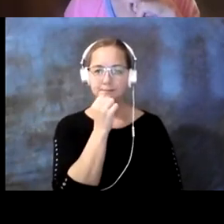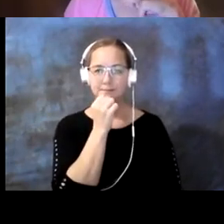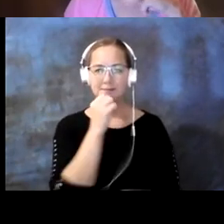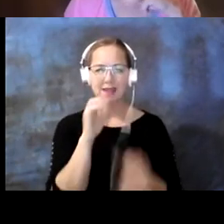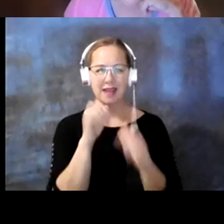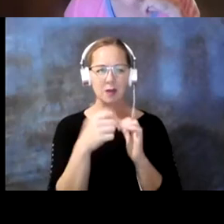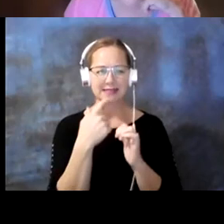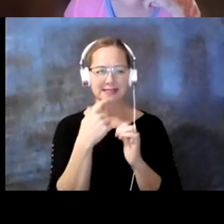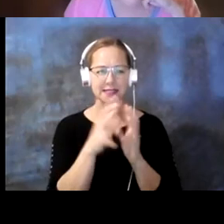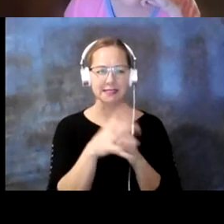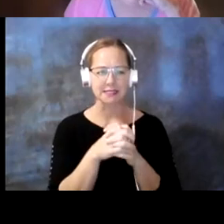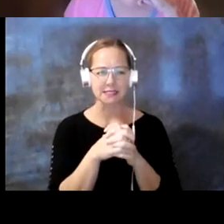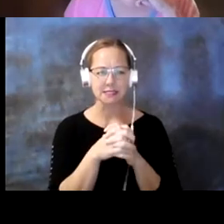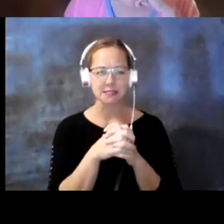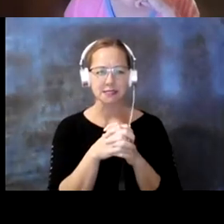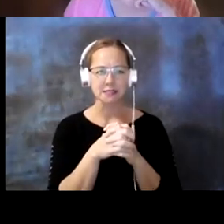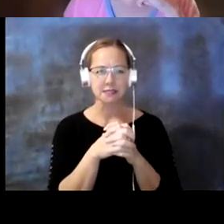this?